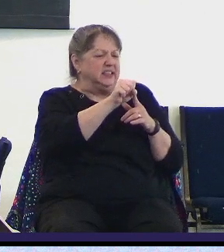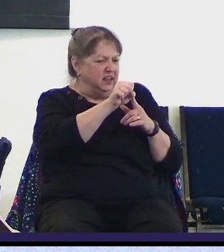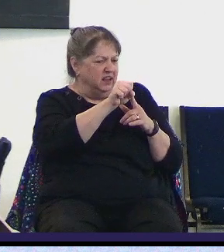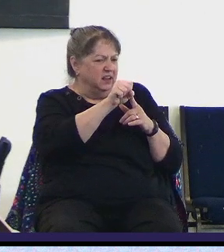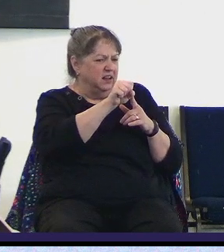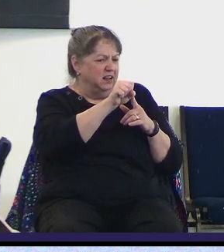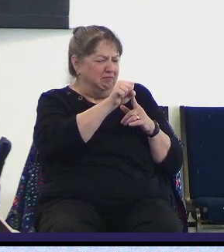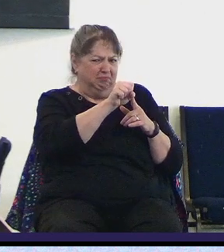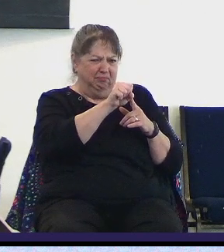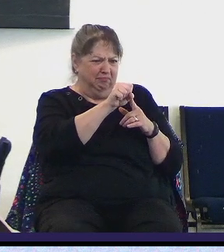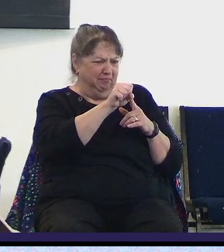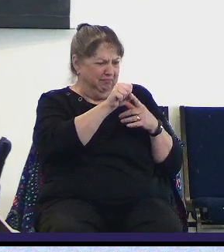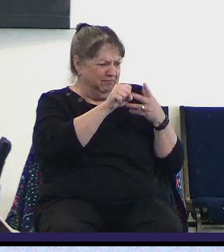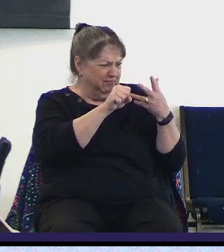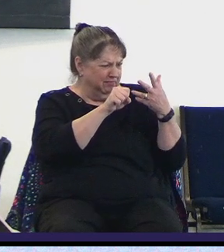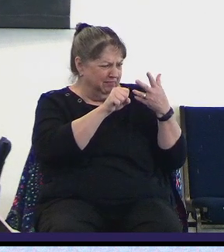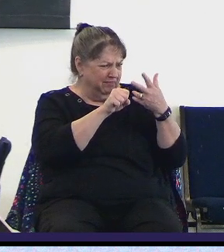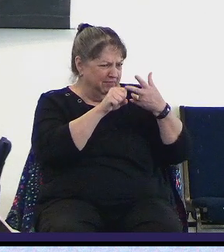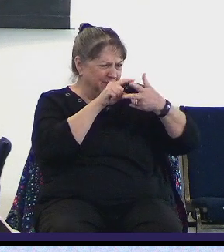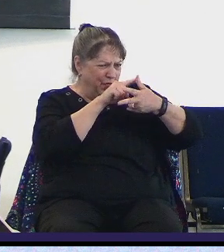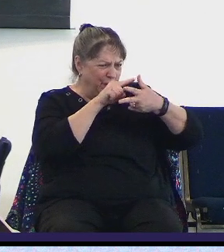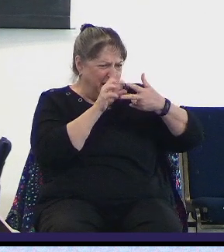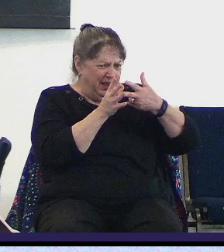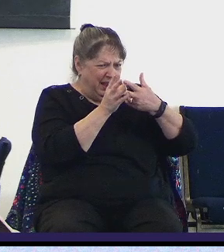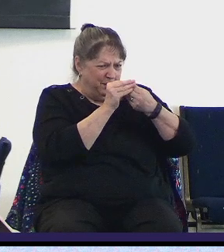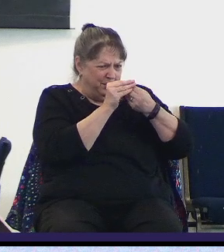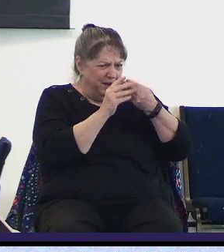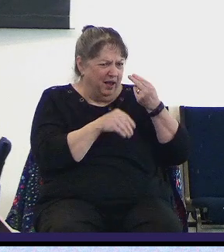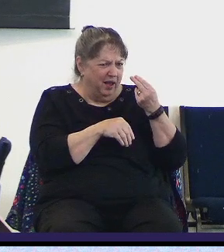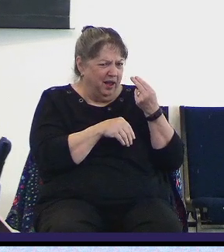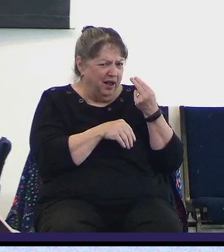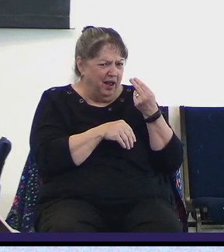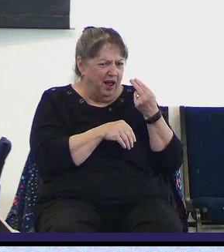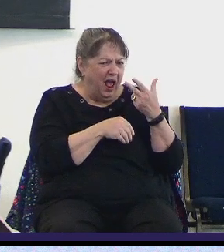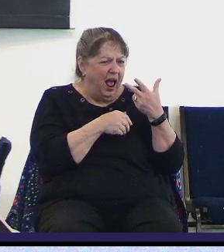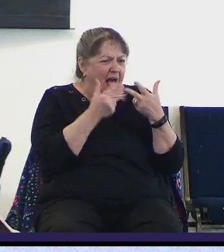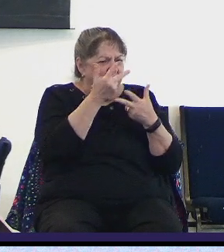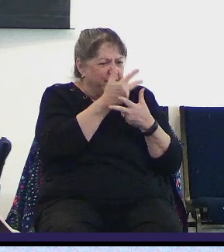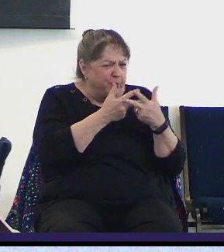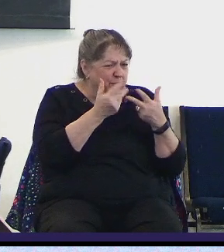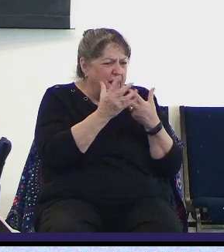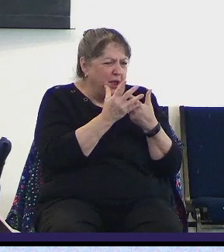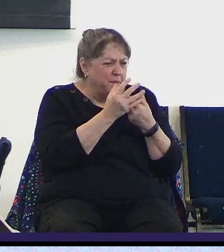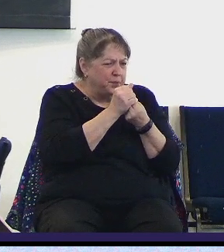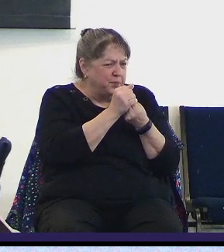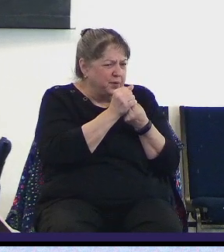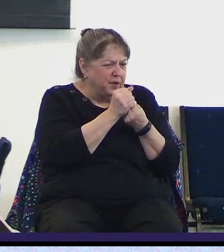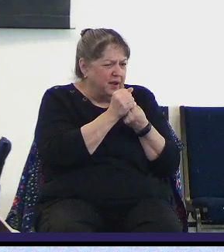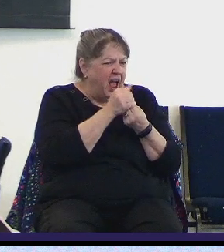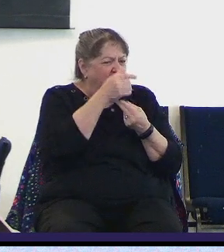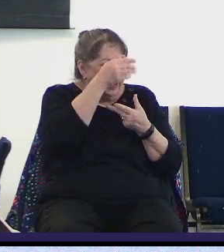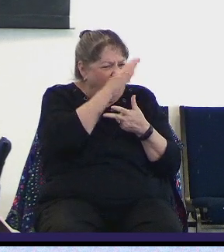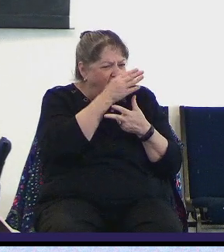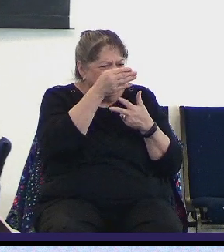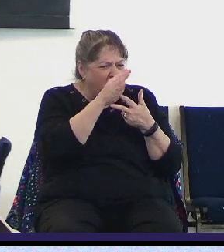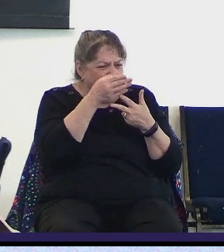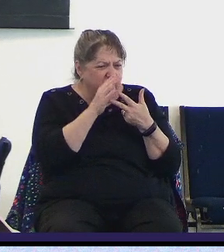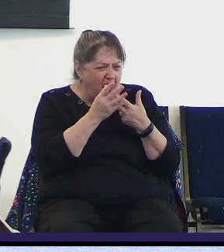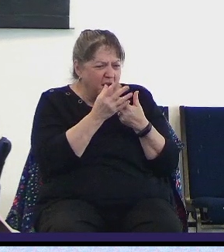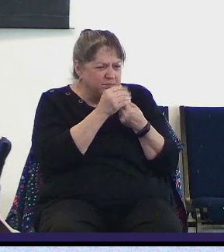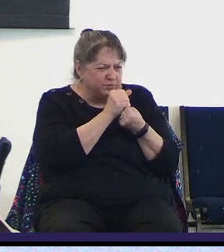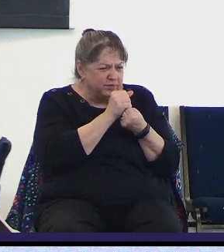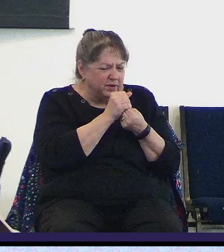no other word for God in the Hebrew, then the opposers of the Trinitarian teaching would have an